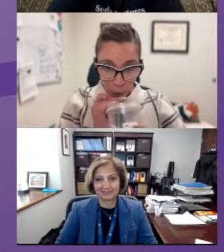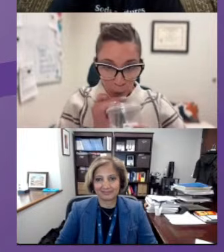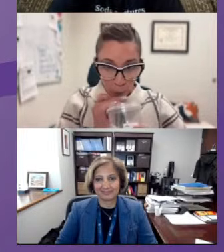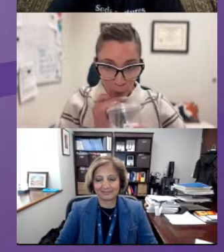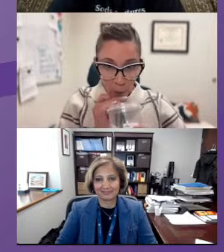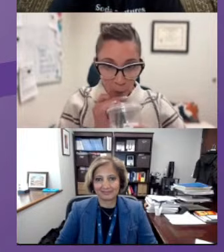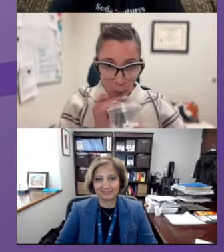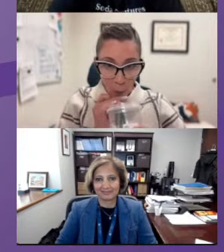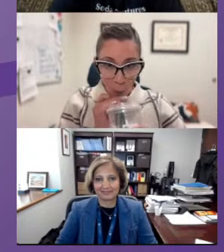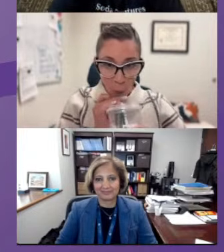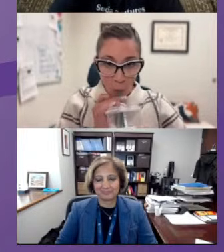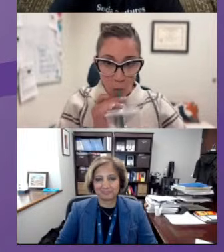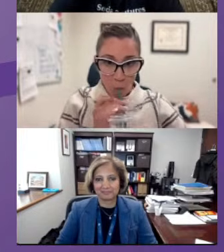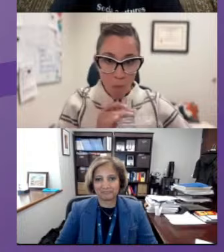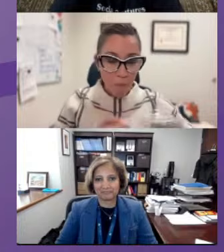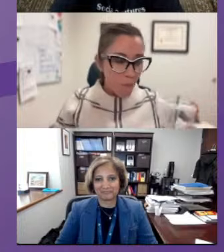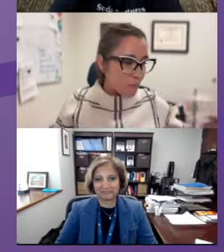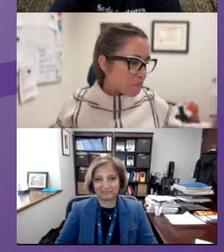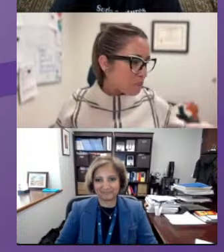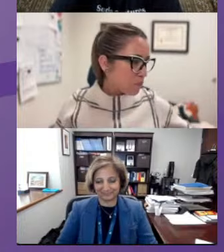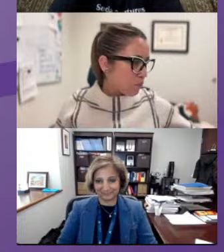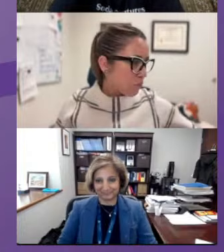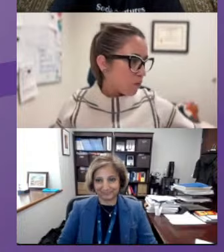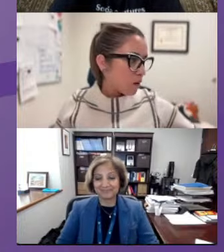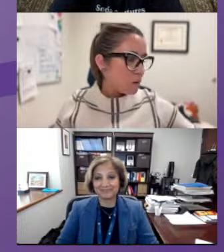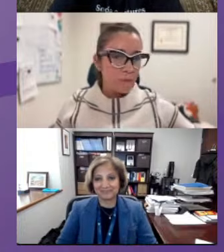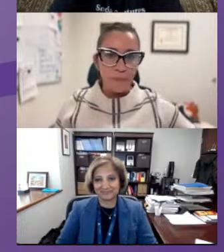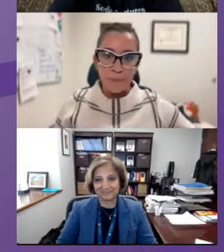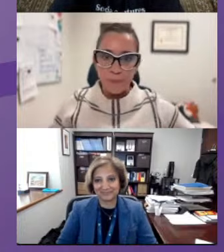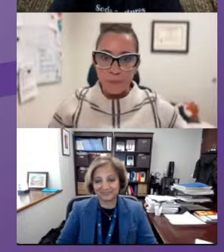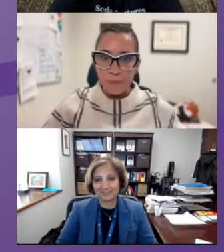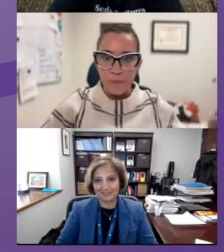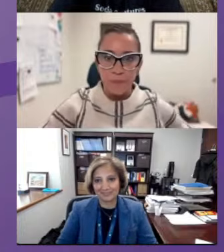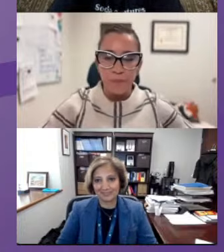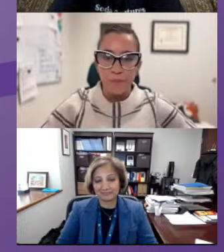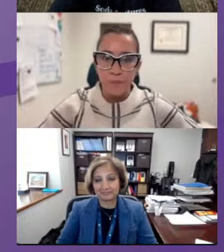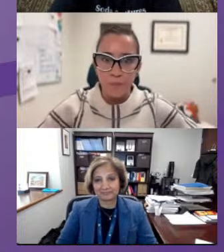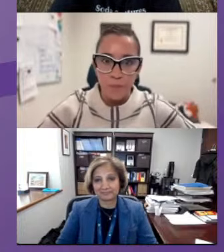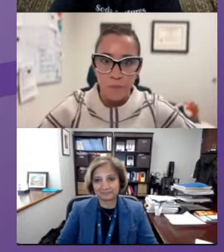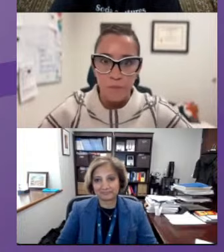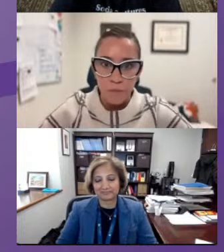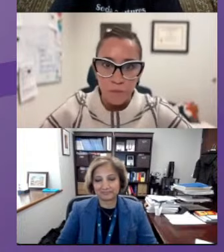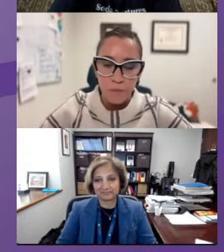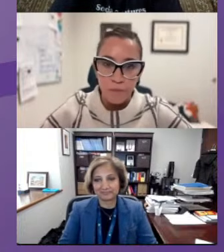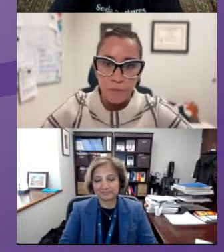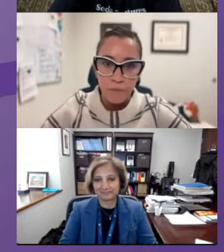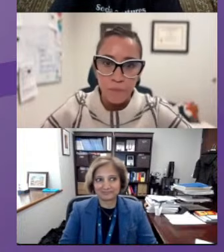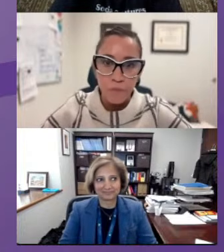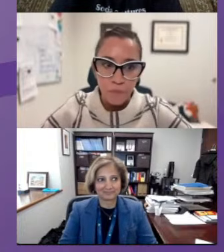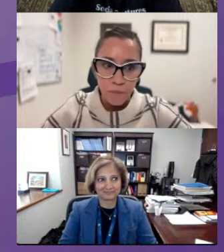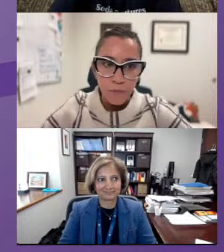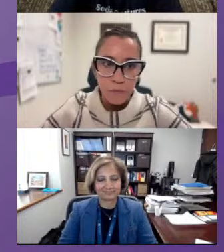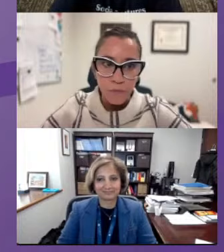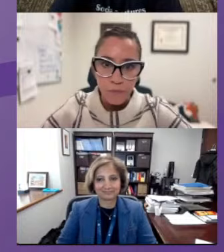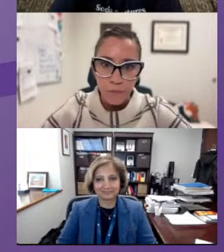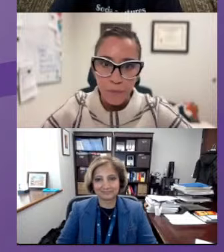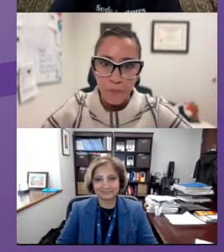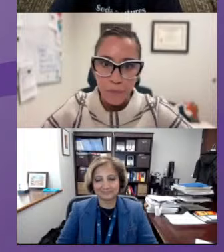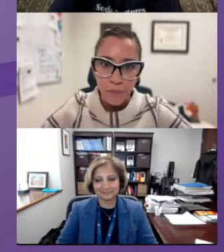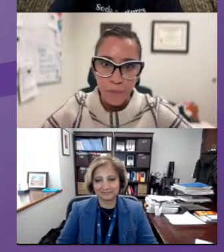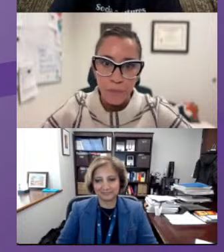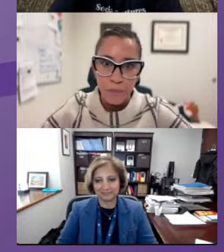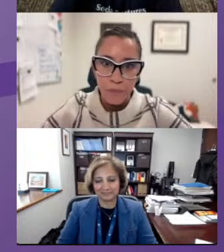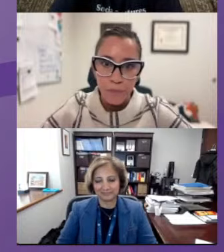of showing on a molecular level how this works. Why I think that this is important is